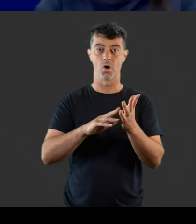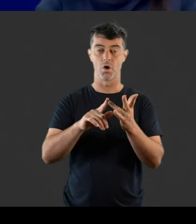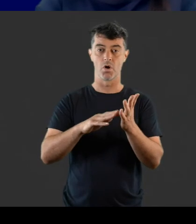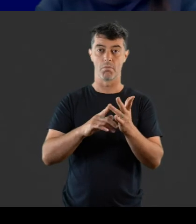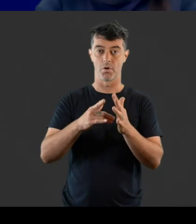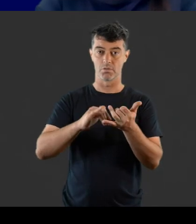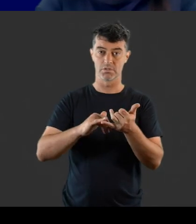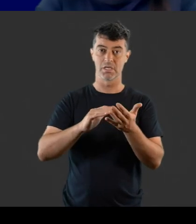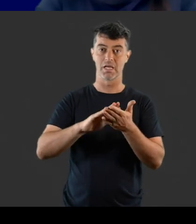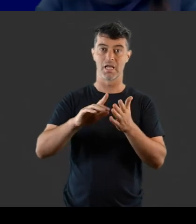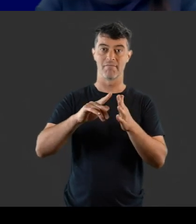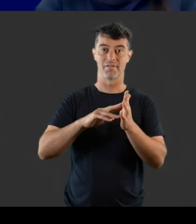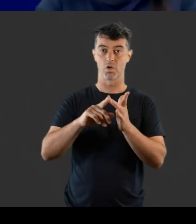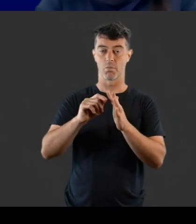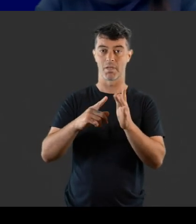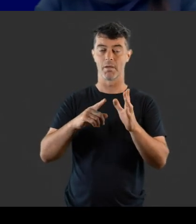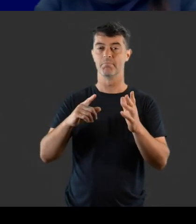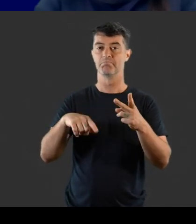homonymous hemianopia,